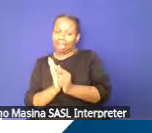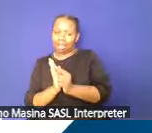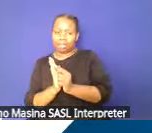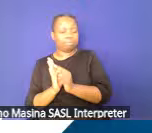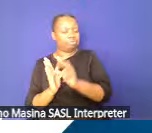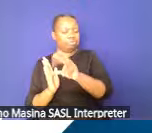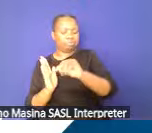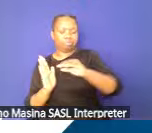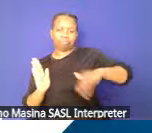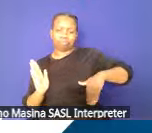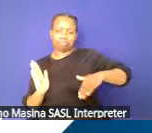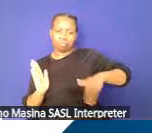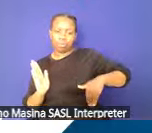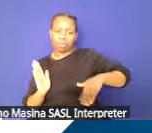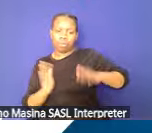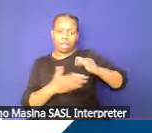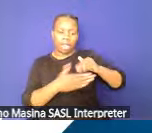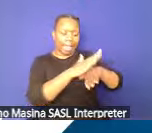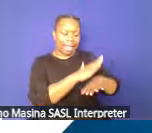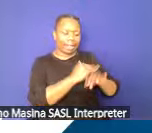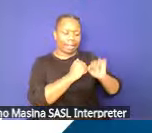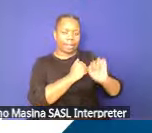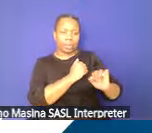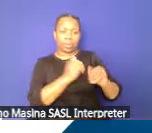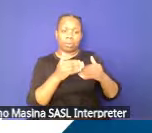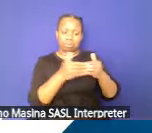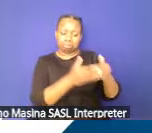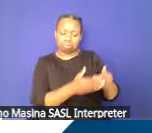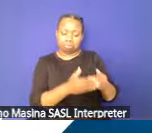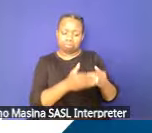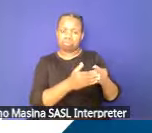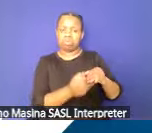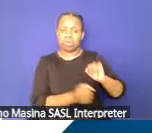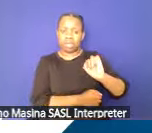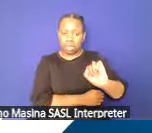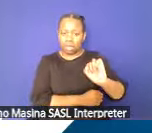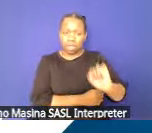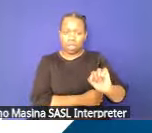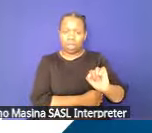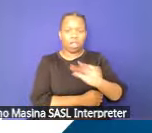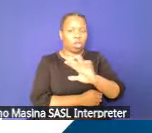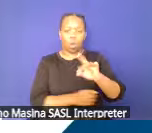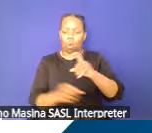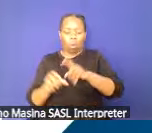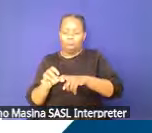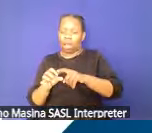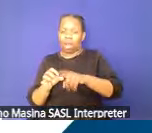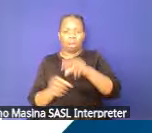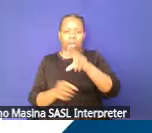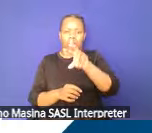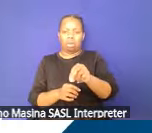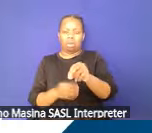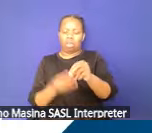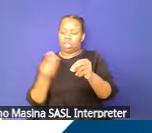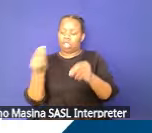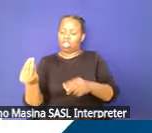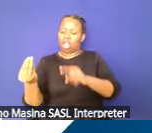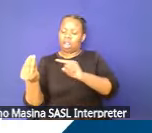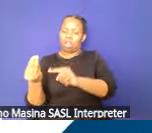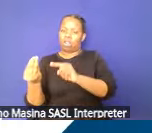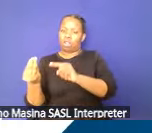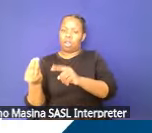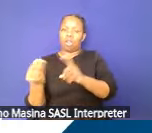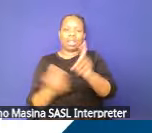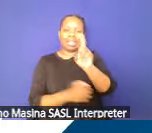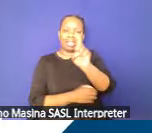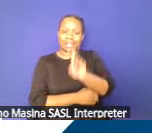is only under your custodianship do not qualify as a child for tax